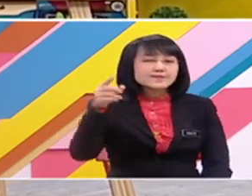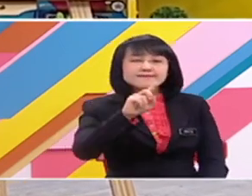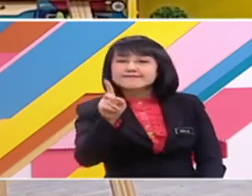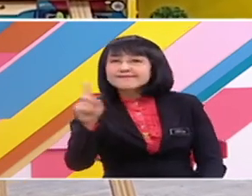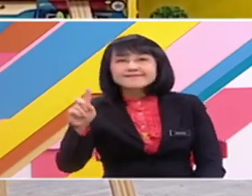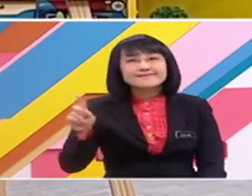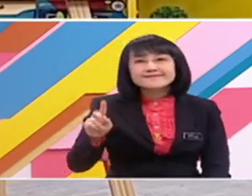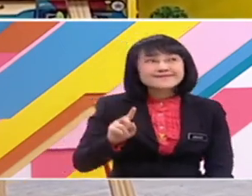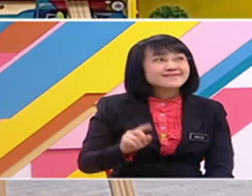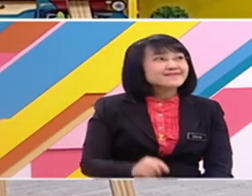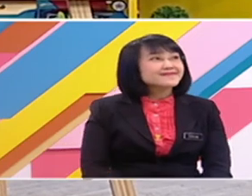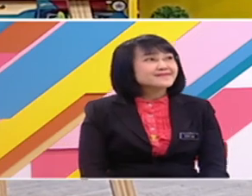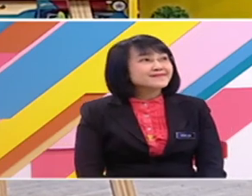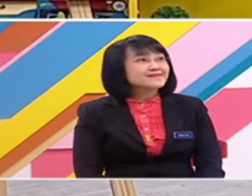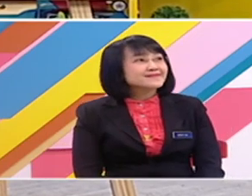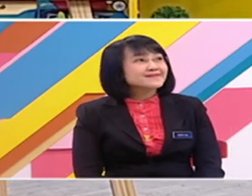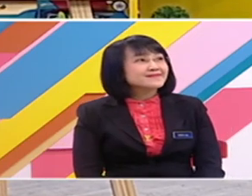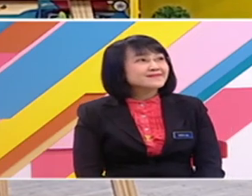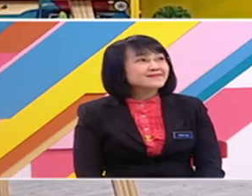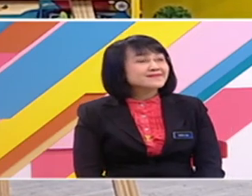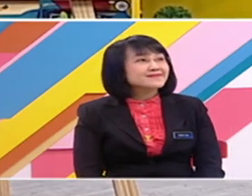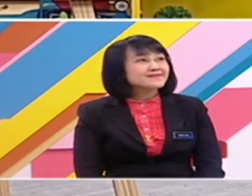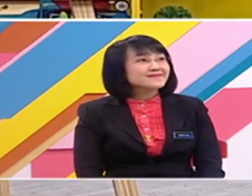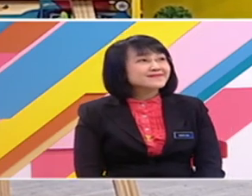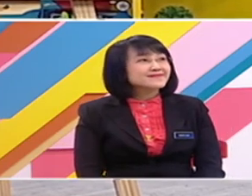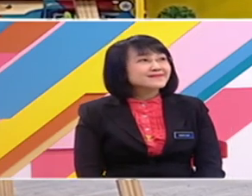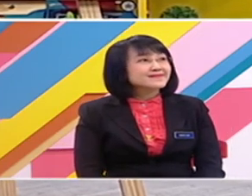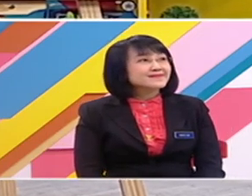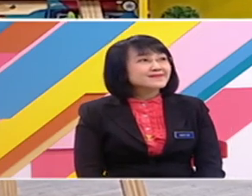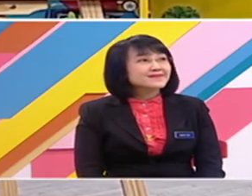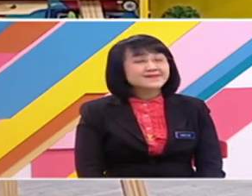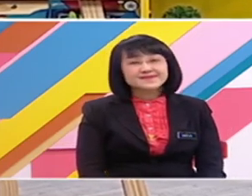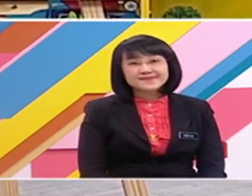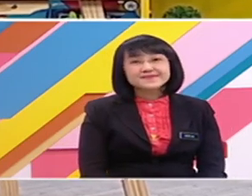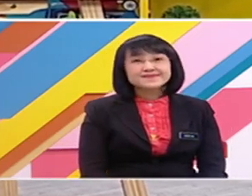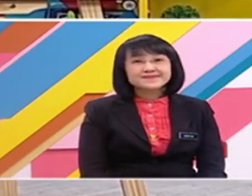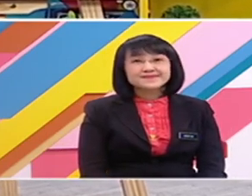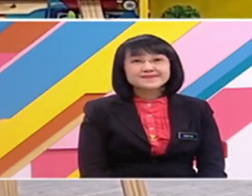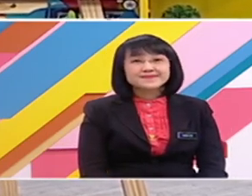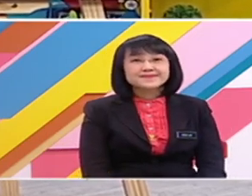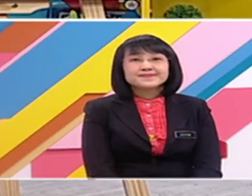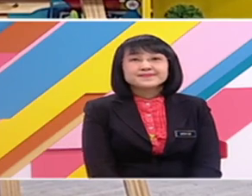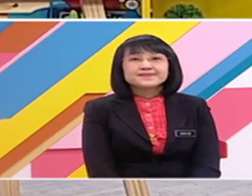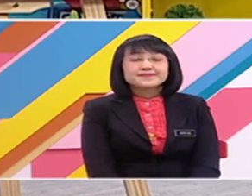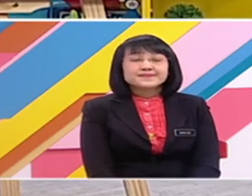purple one? This one? Or the left one? I think it's the left one, teacher. Alright, okay.